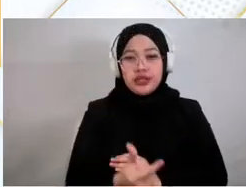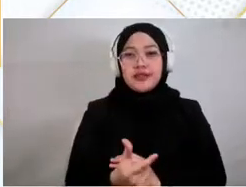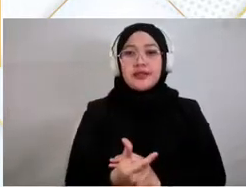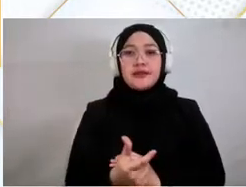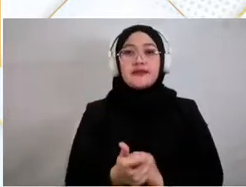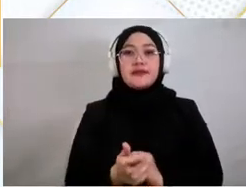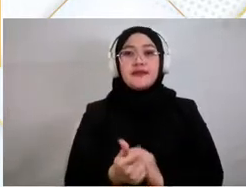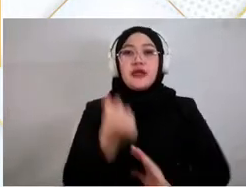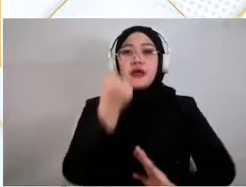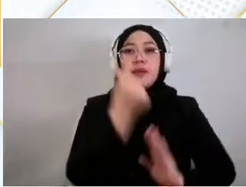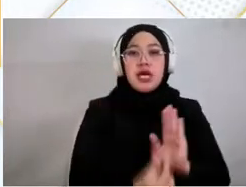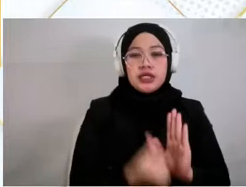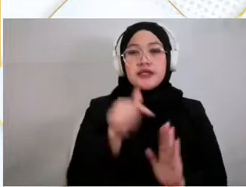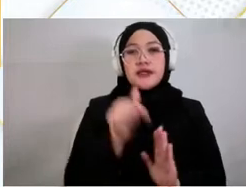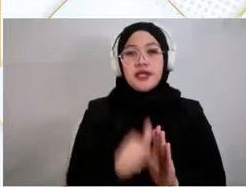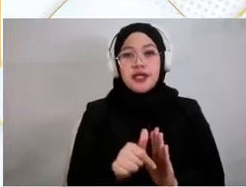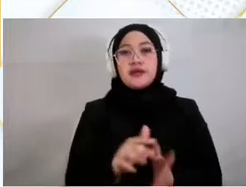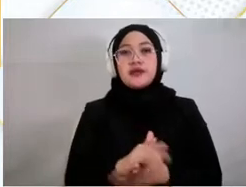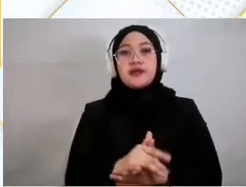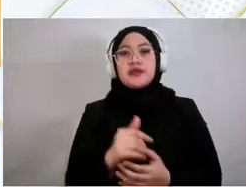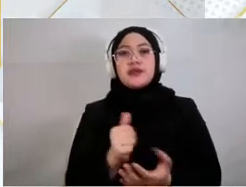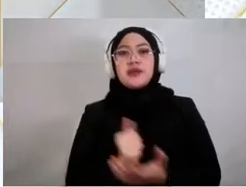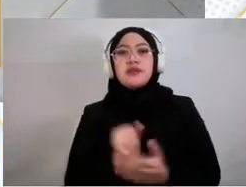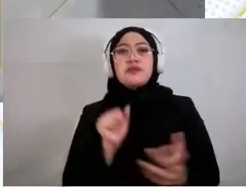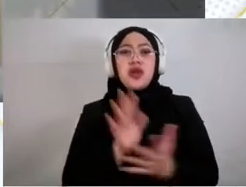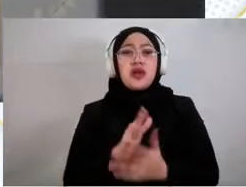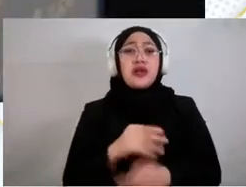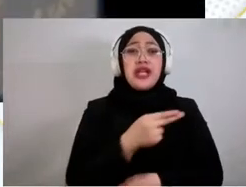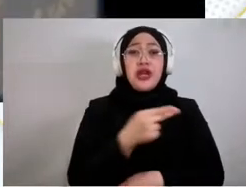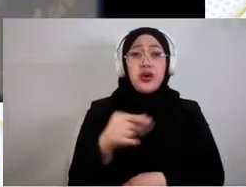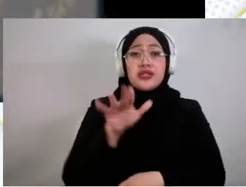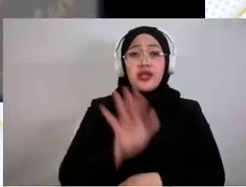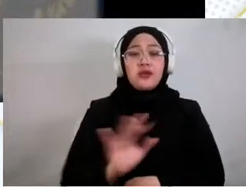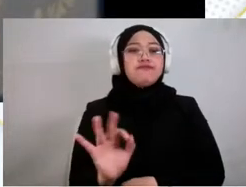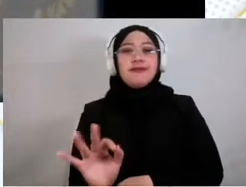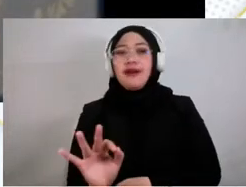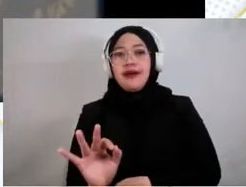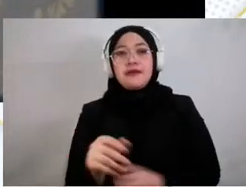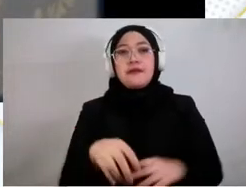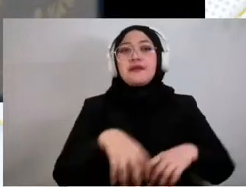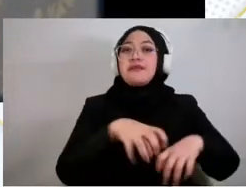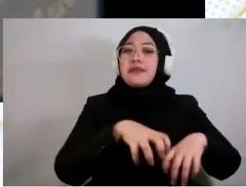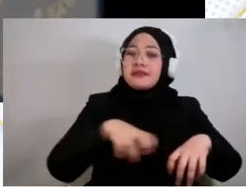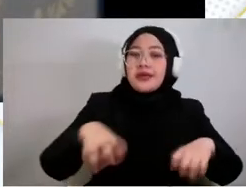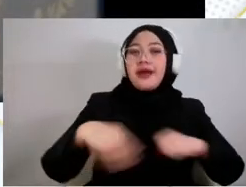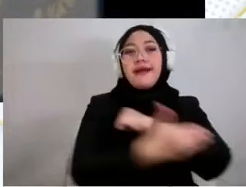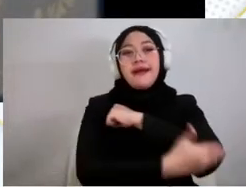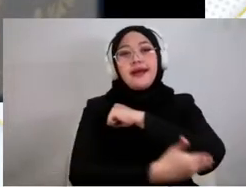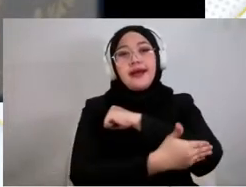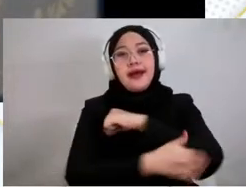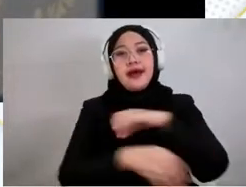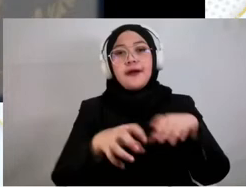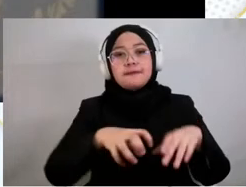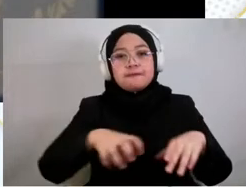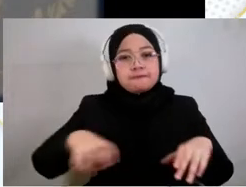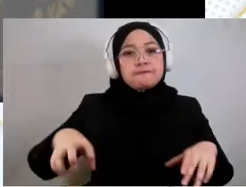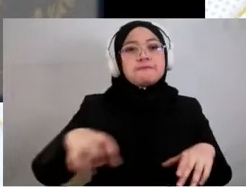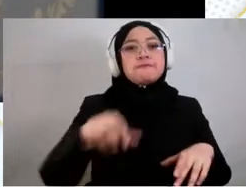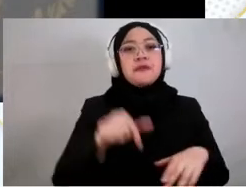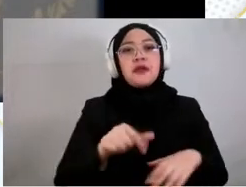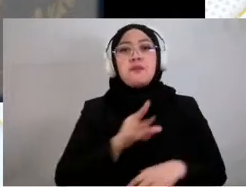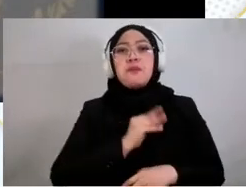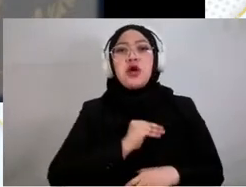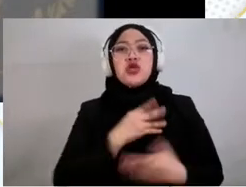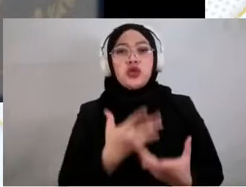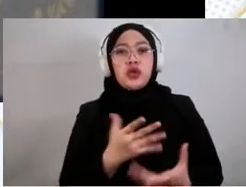budget constraint is not faced only by Indonesia. Every participation in peacekeeping missions needs a